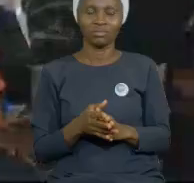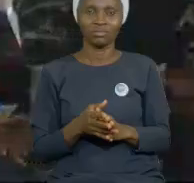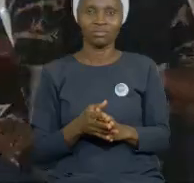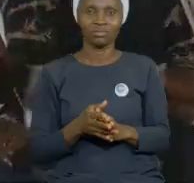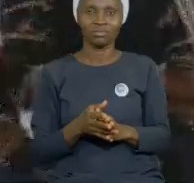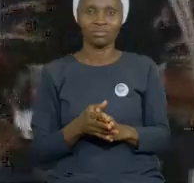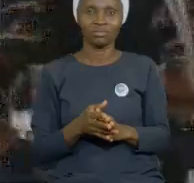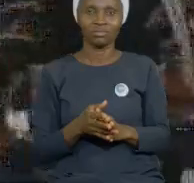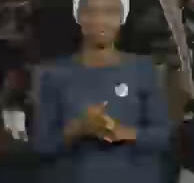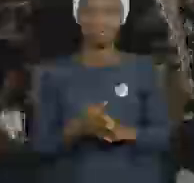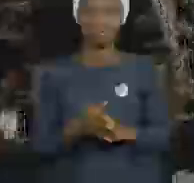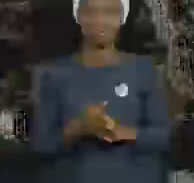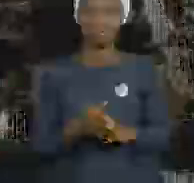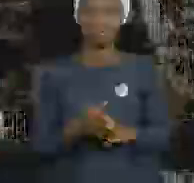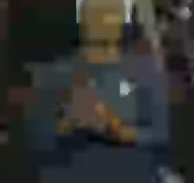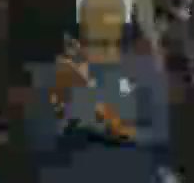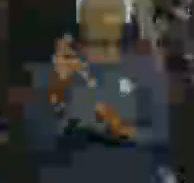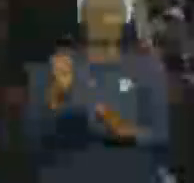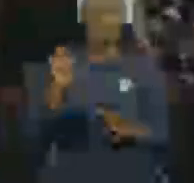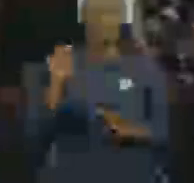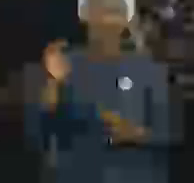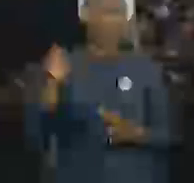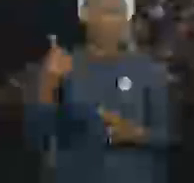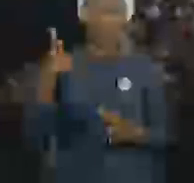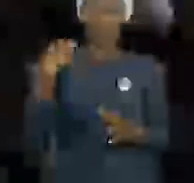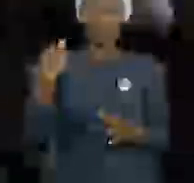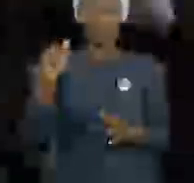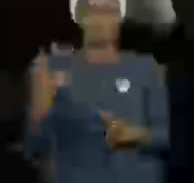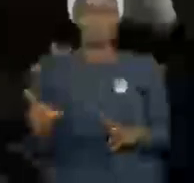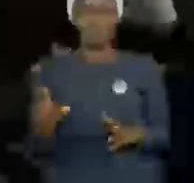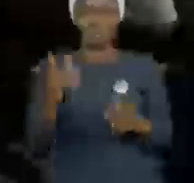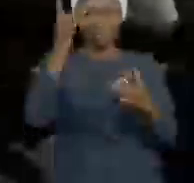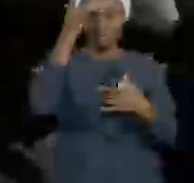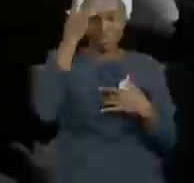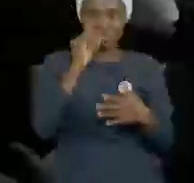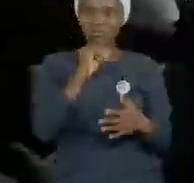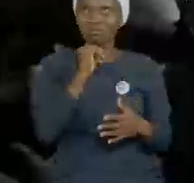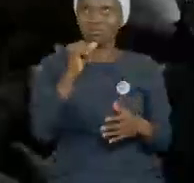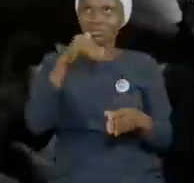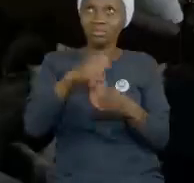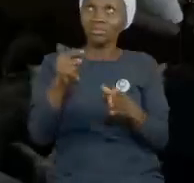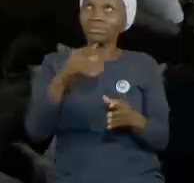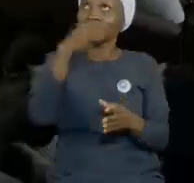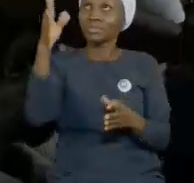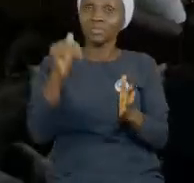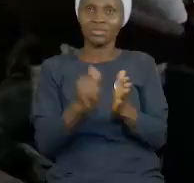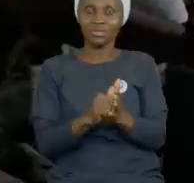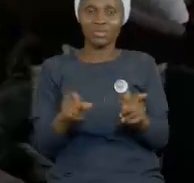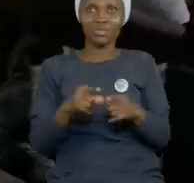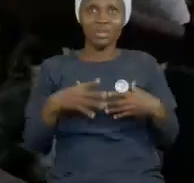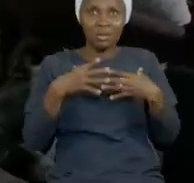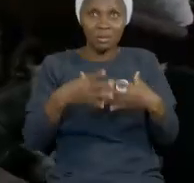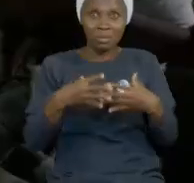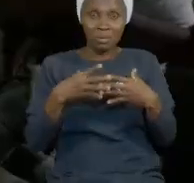Venereal disease is not in the air that as we are breathing, we automatically have venereal disease. No, it comes